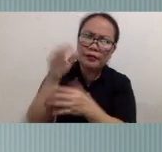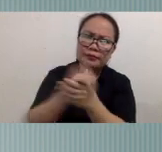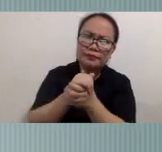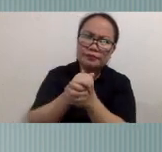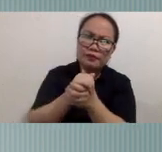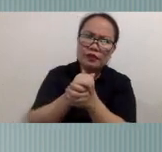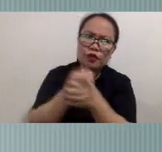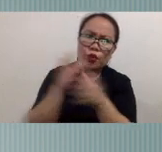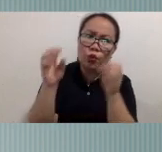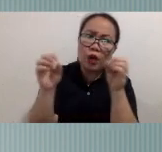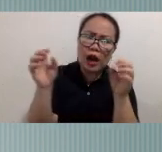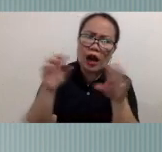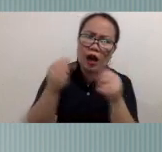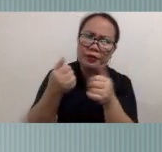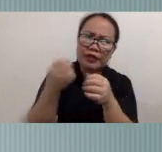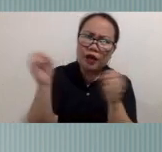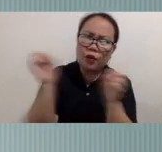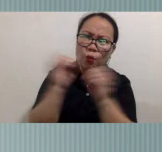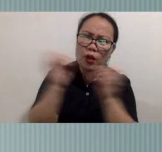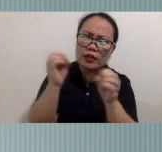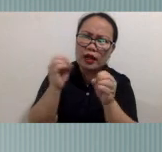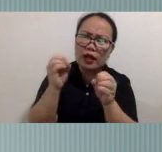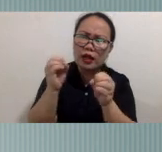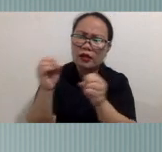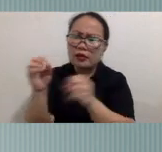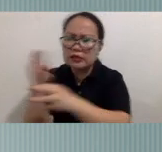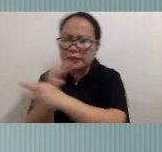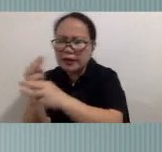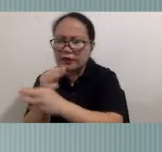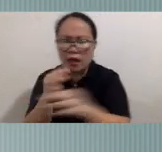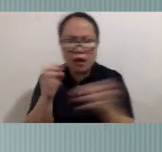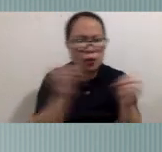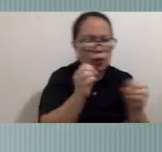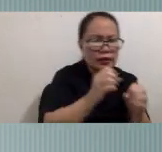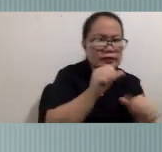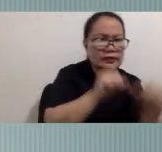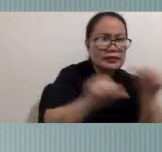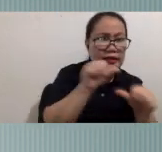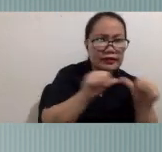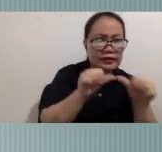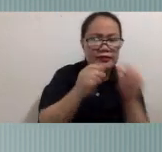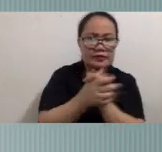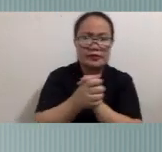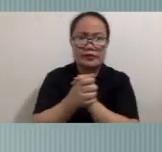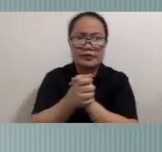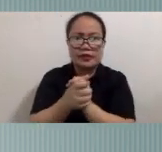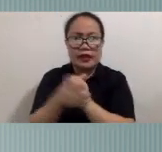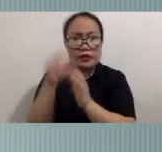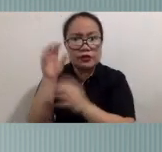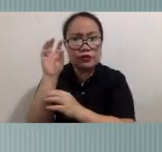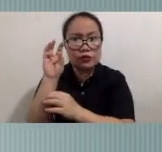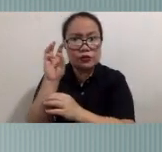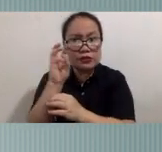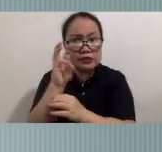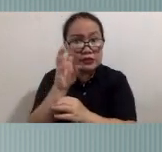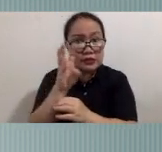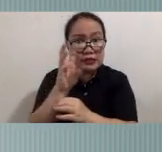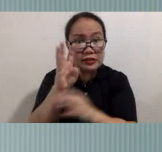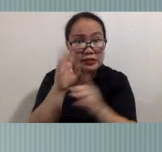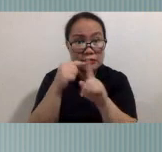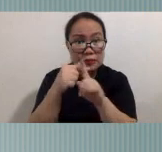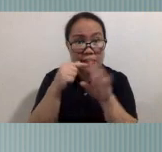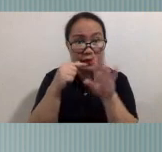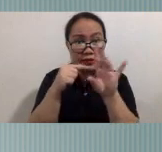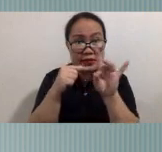ng questions, tingnan mo na kagad kung ilan yung complement. Pag sinabing complement, yung wala doon sa math